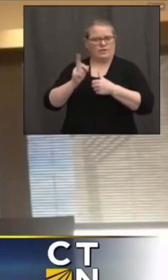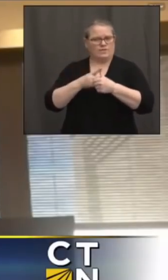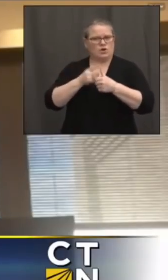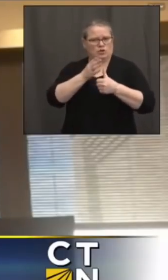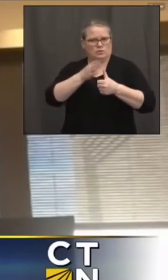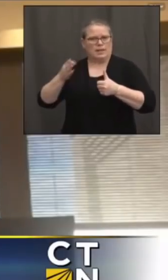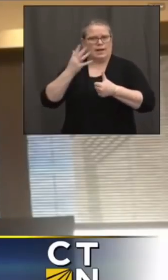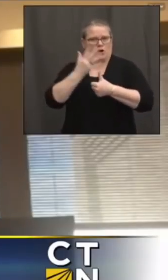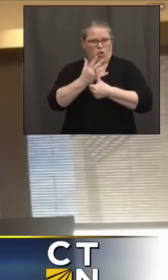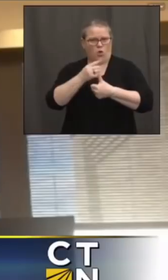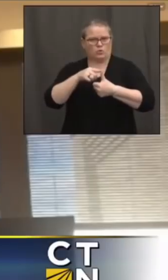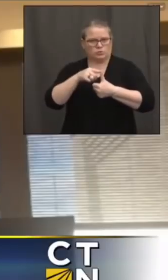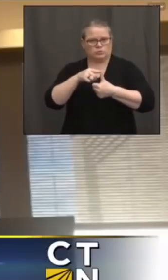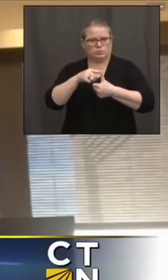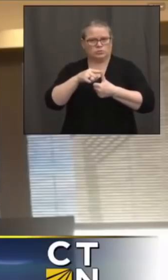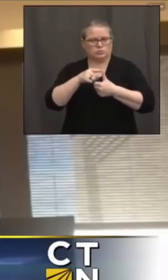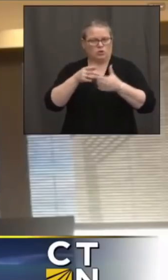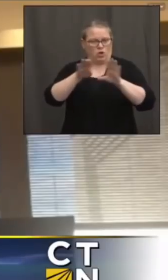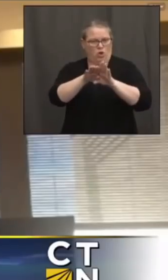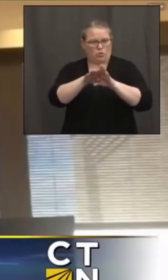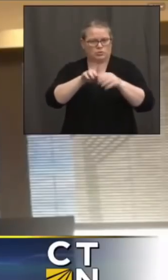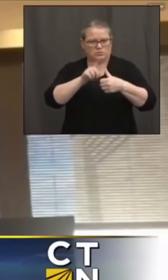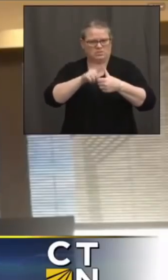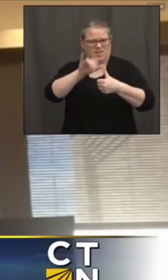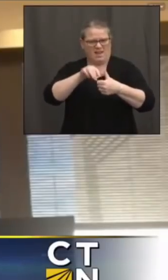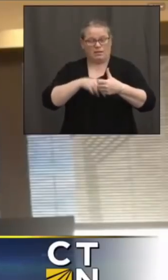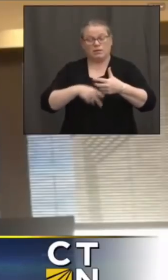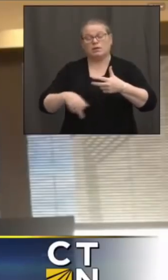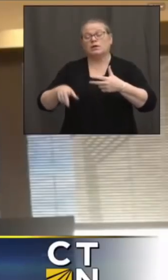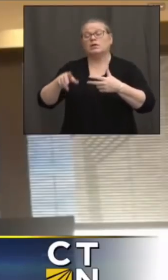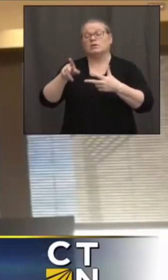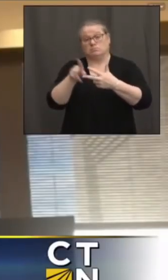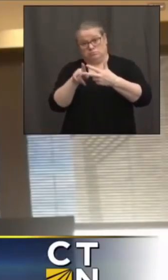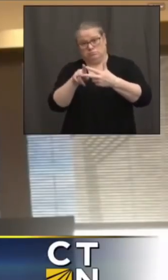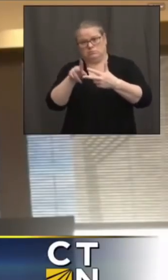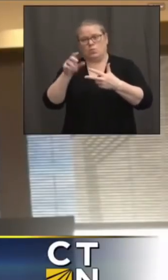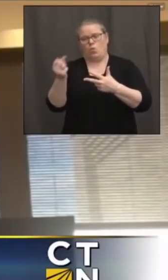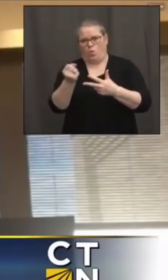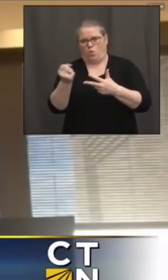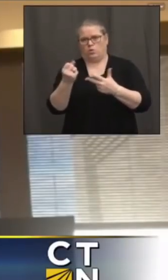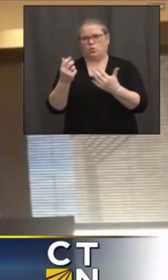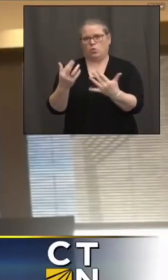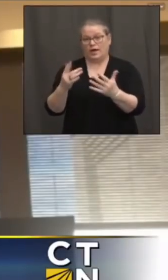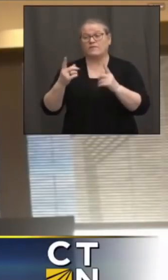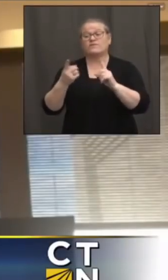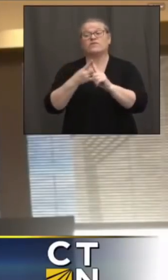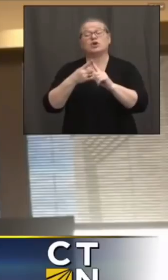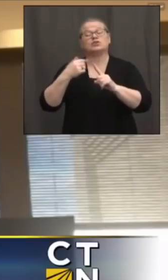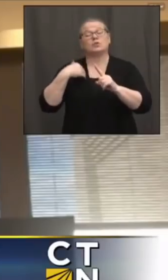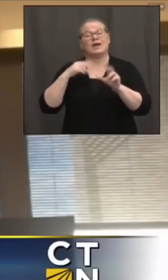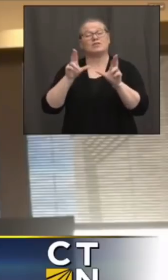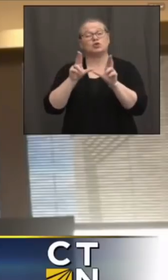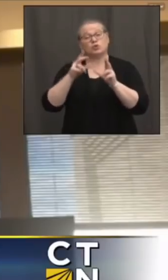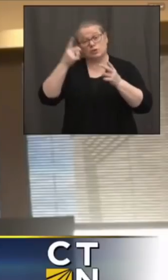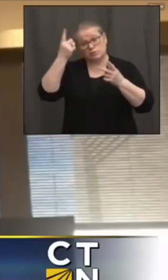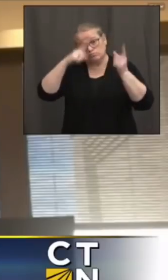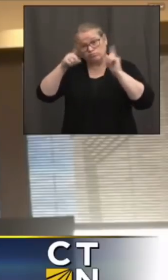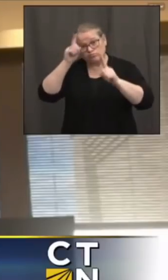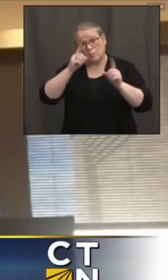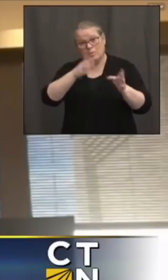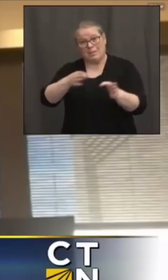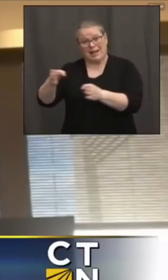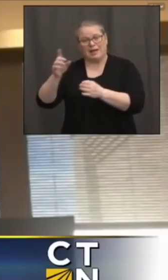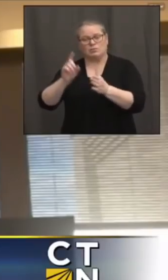from a collective bargaining perspective to make sure that our union officials and our employees are aware, that's likely to be several months